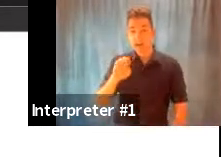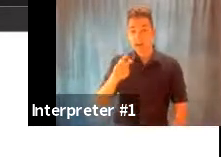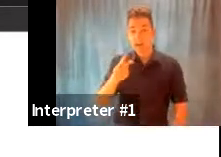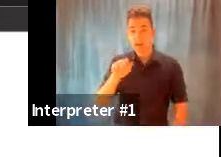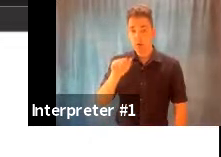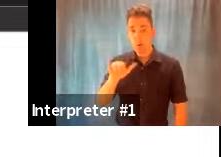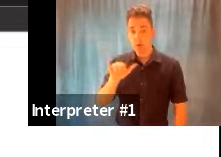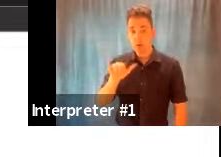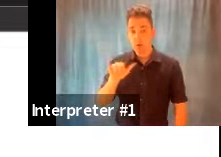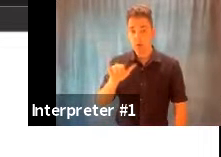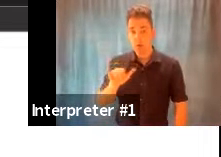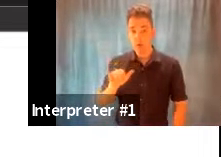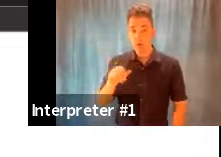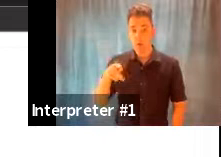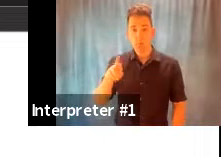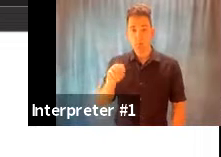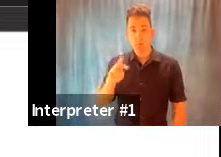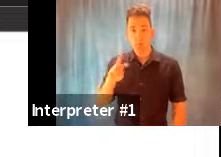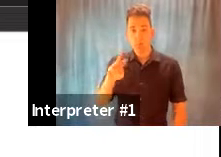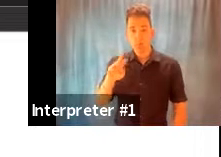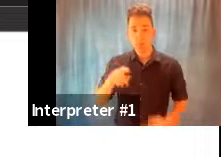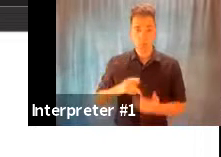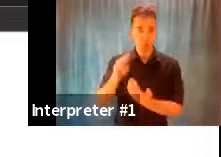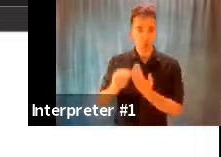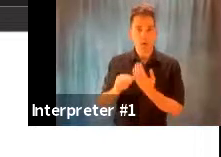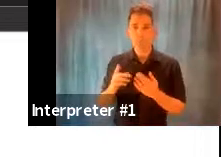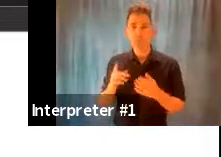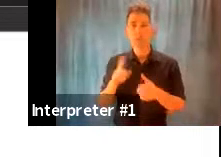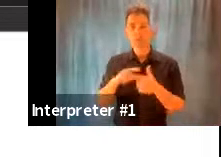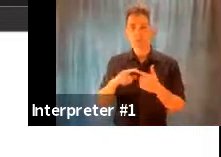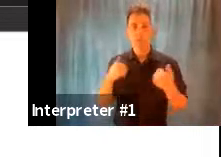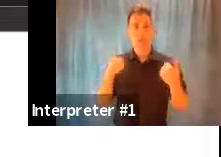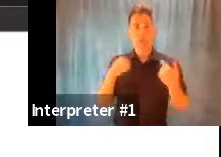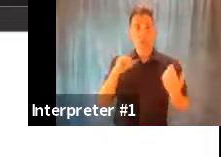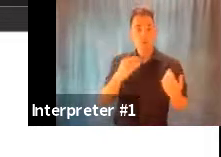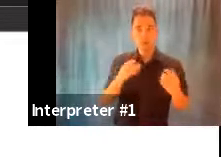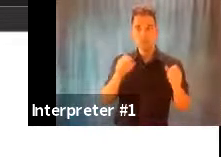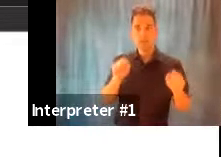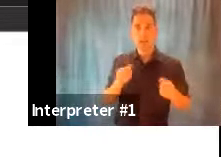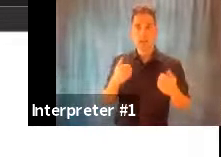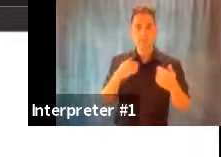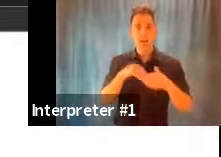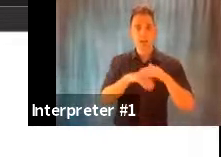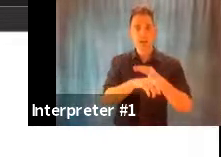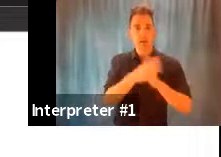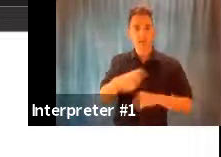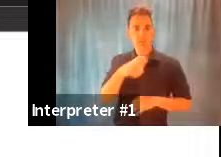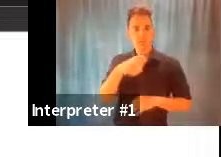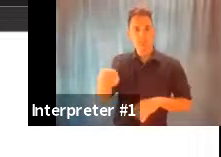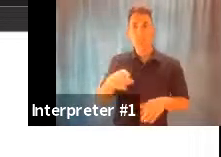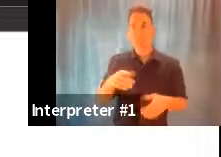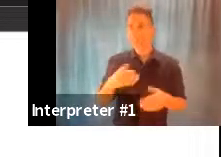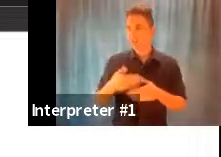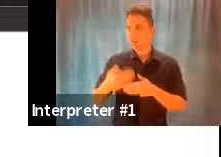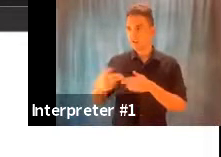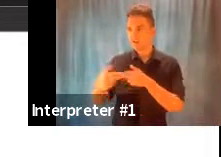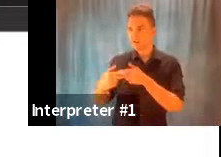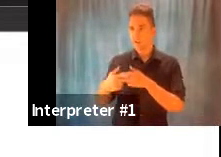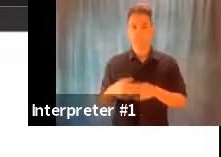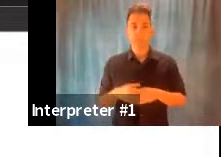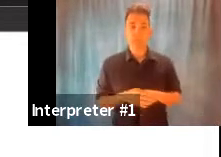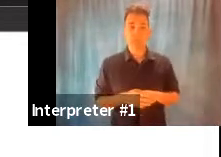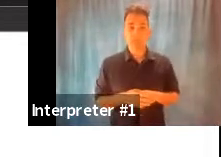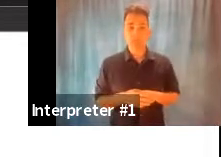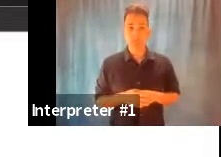that they can access recreational activities and youth jobs. Next slide. So we're